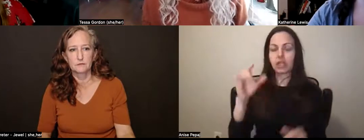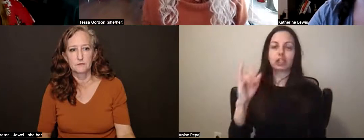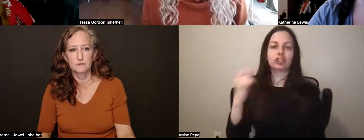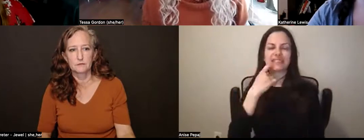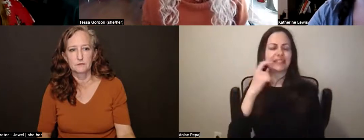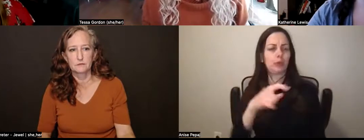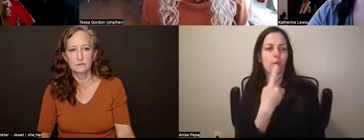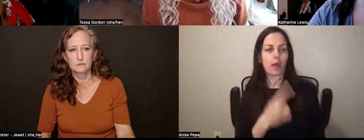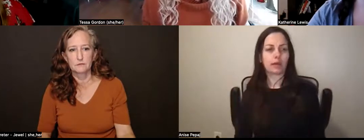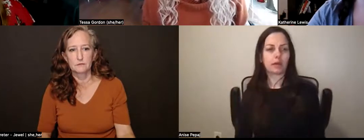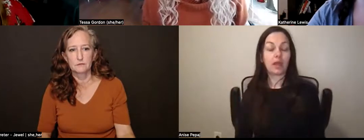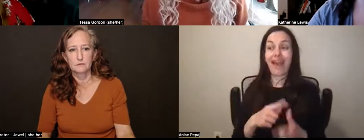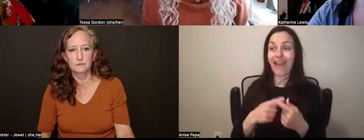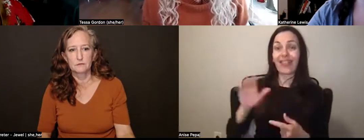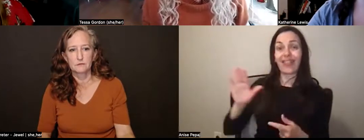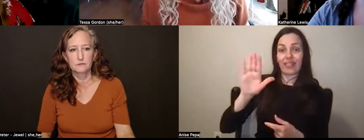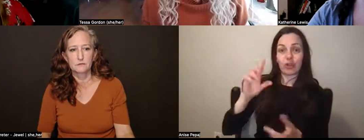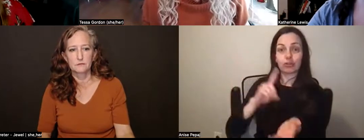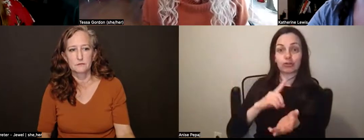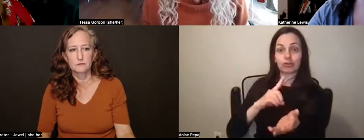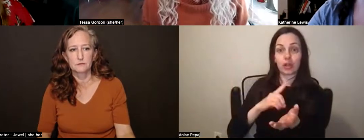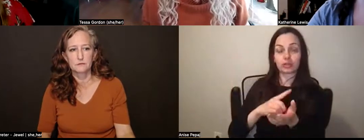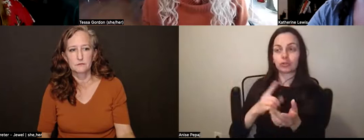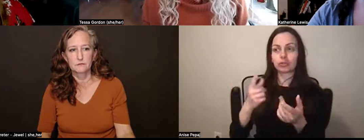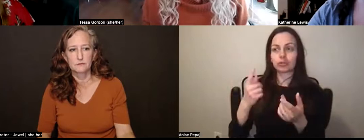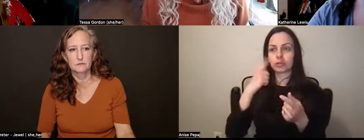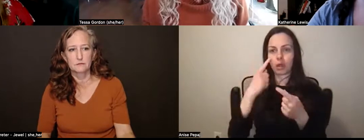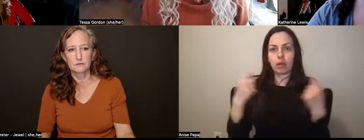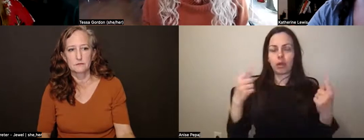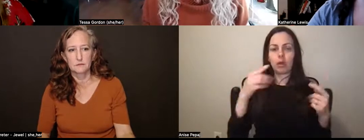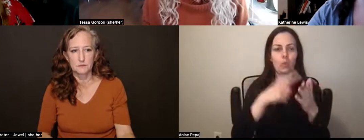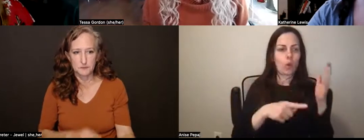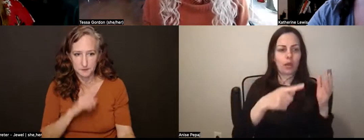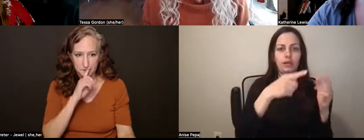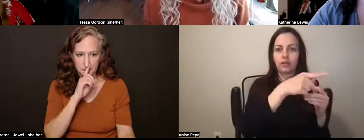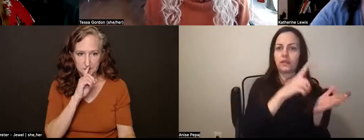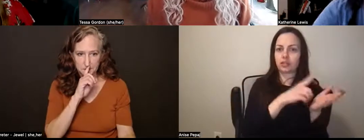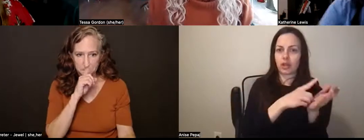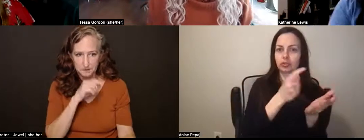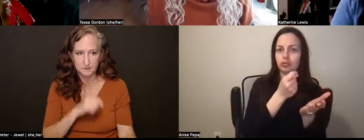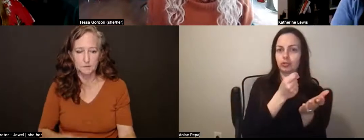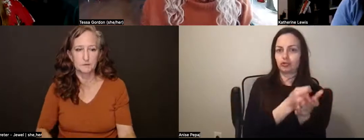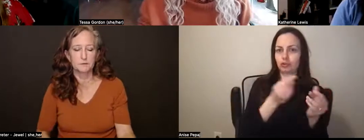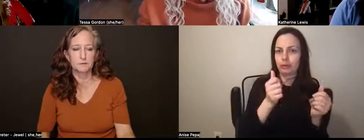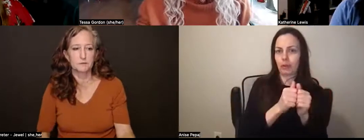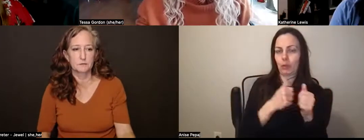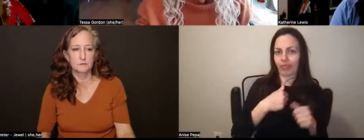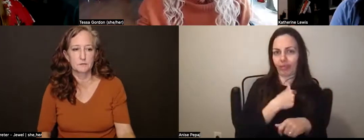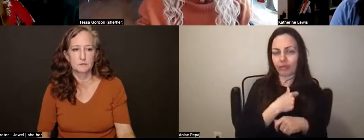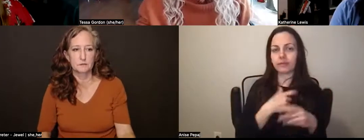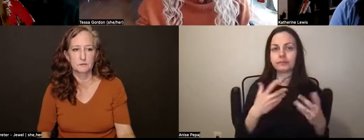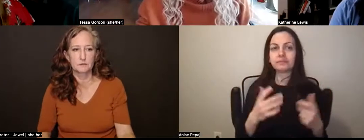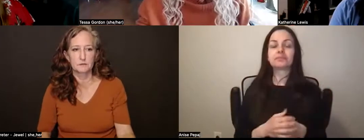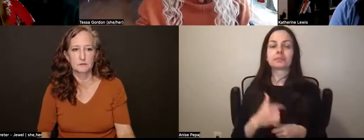their doctors on their end trying to disparage what the doctors who are actually treating me are saying. So I became a